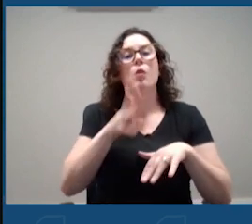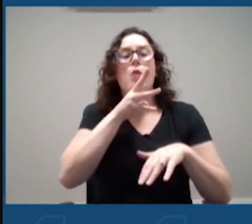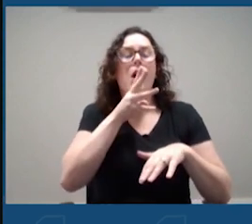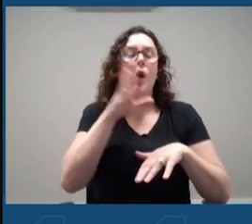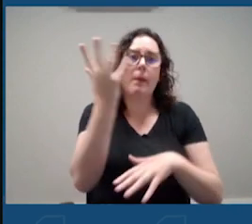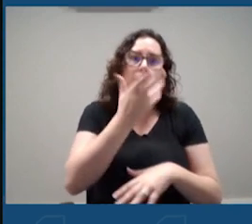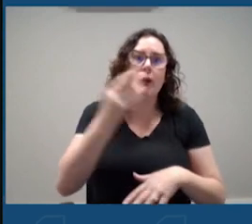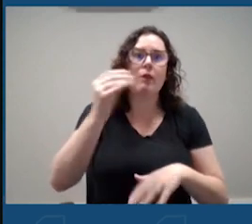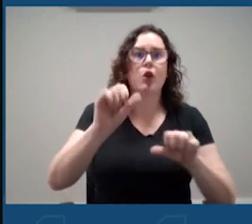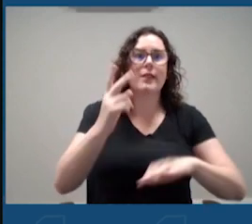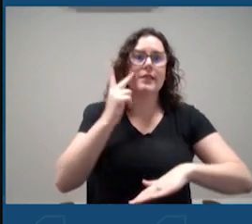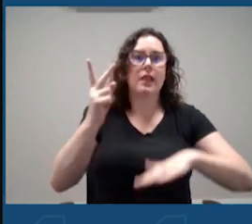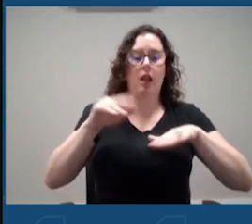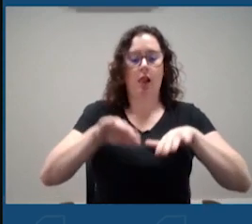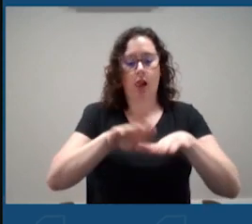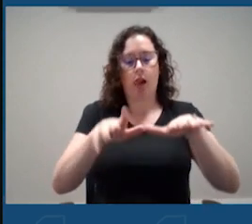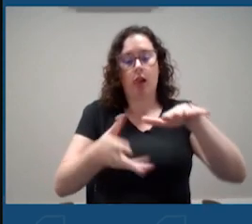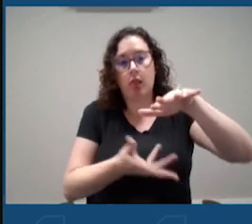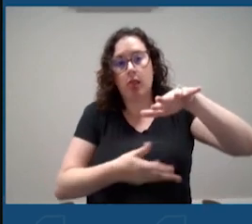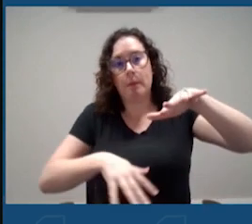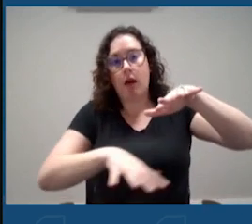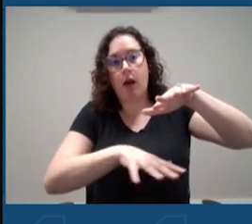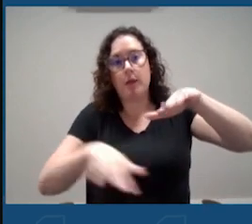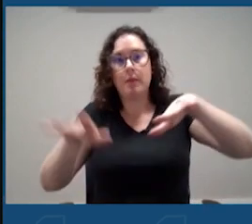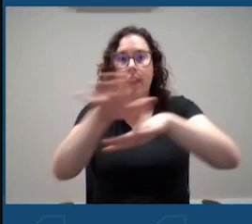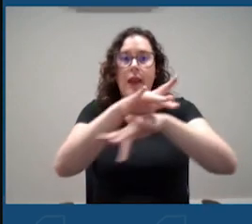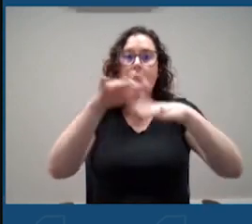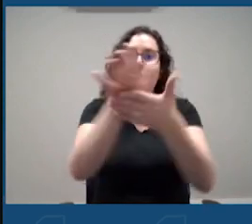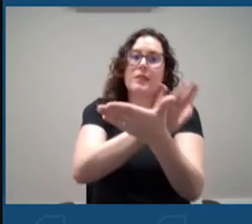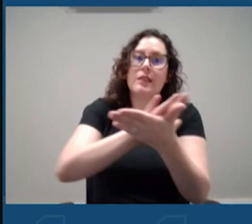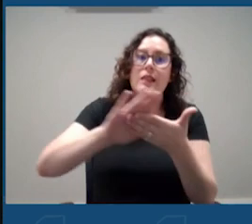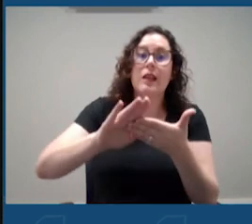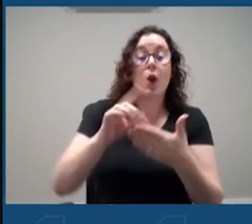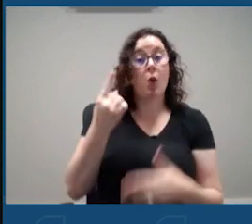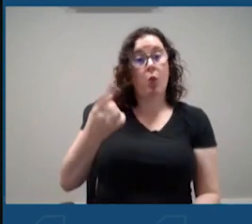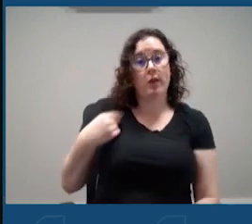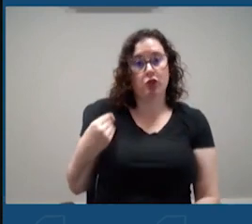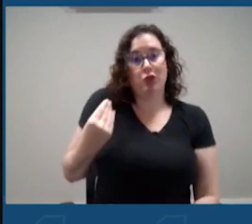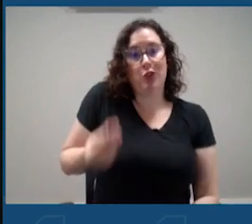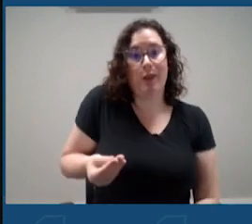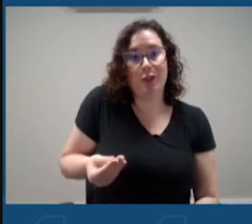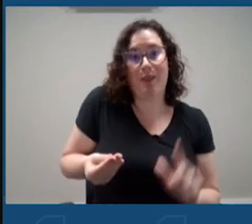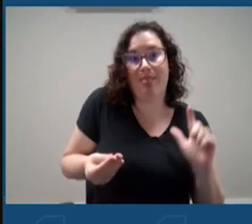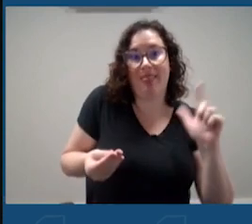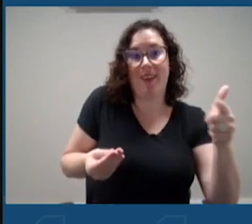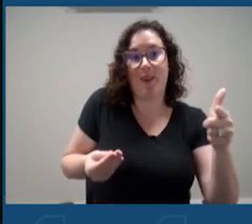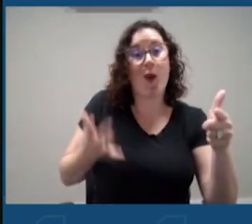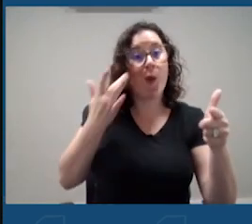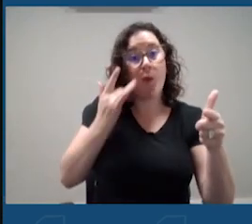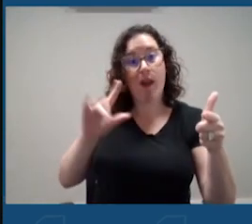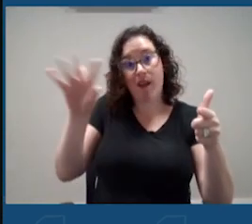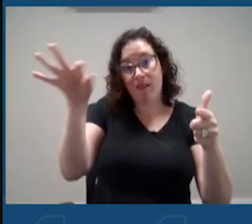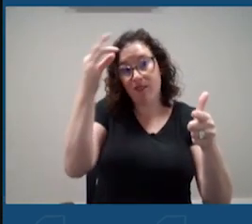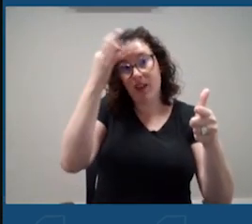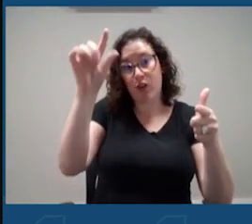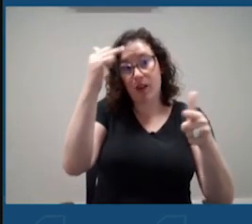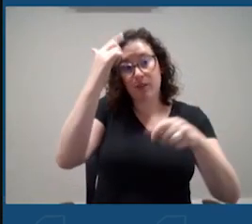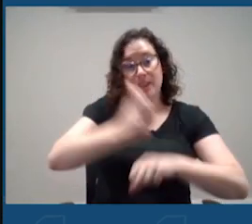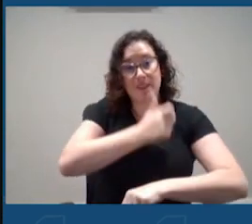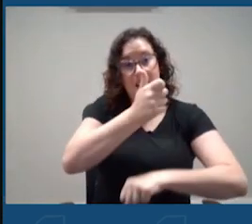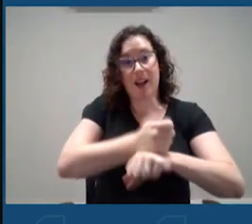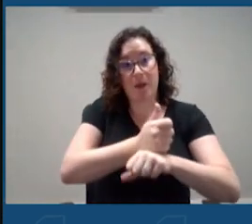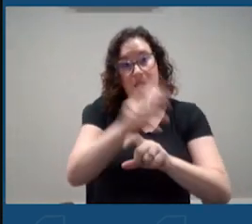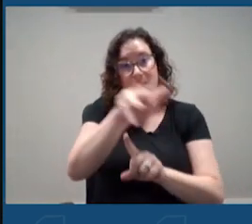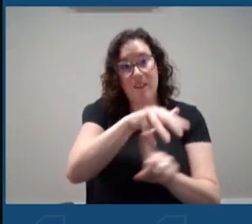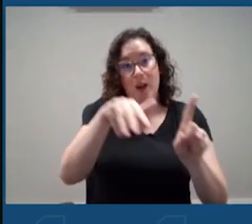was pristine. A generation later, because the federal government established the Environmental Protection Agency, we live in